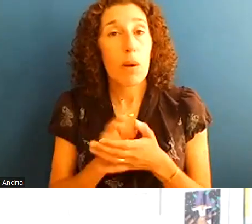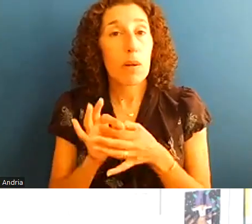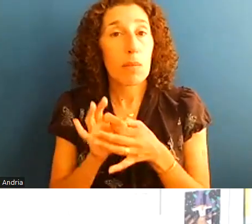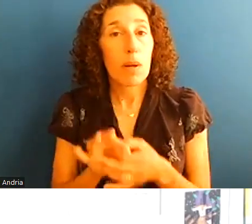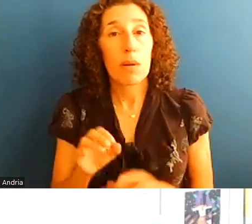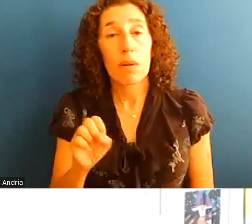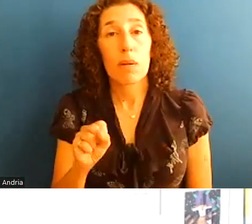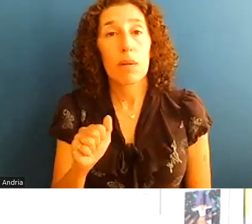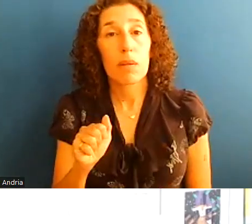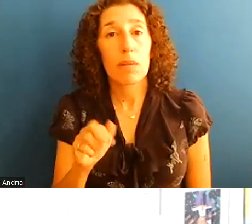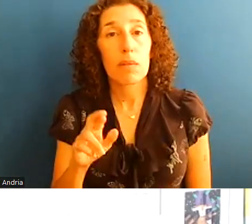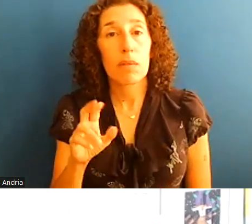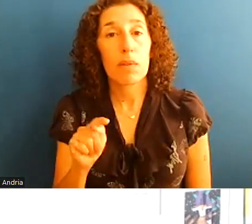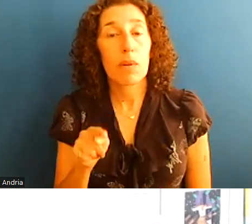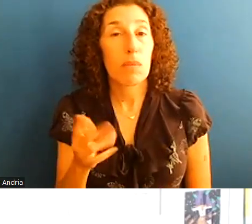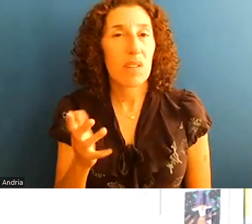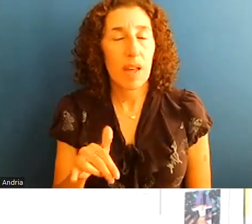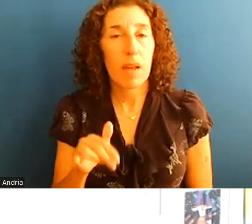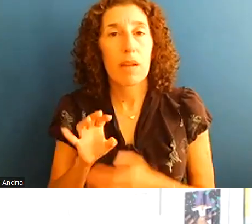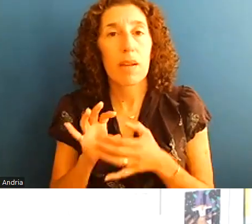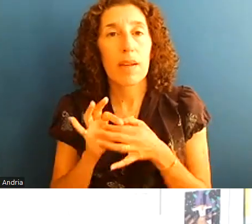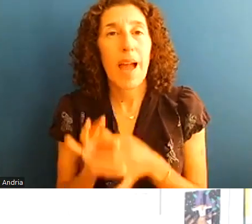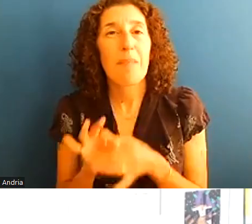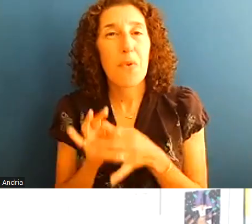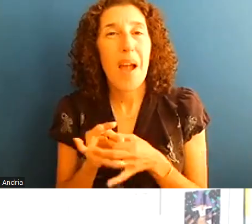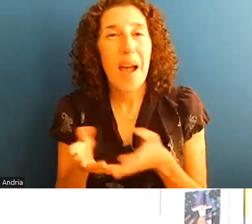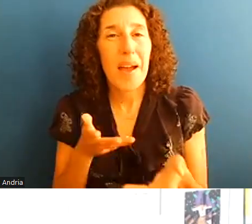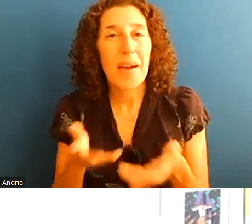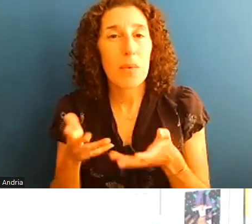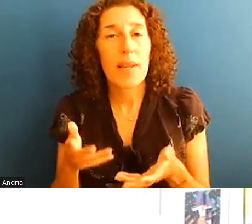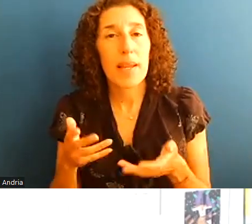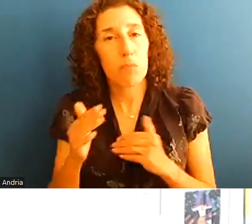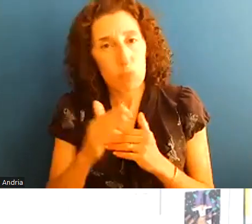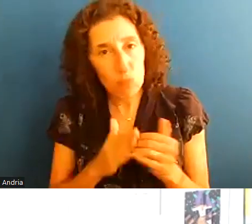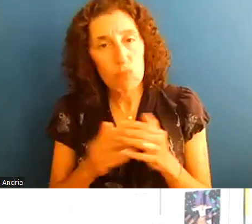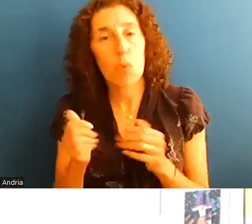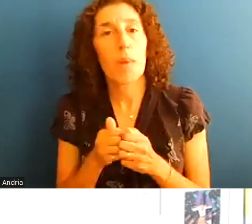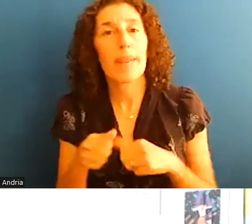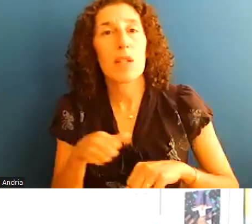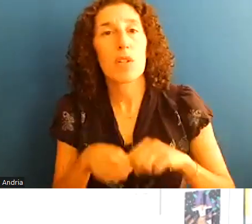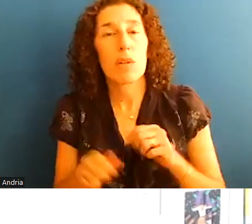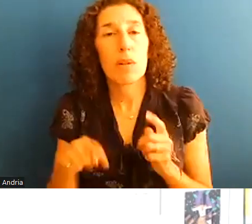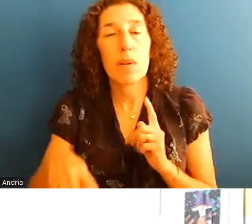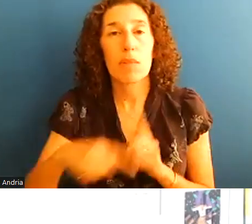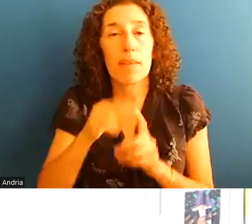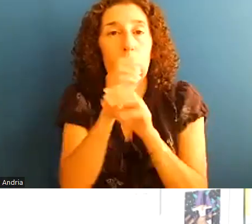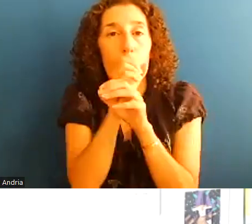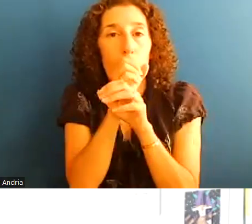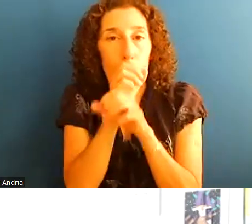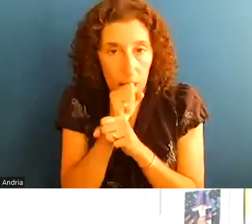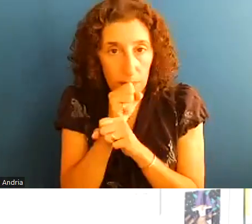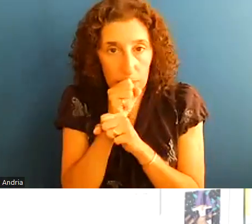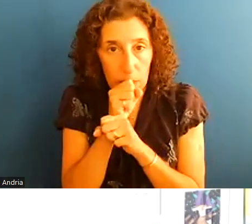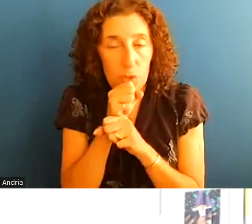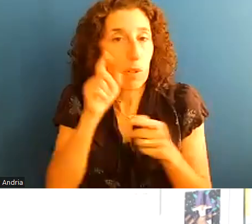response is to have that camaraderie and the ability to share information confidentially across the board, and to